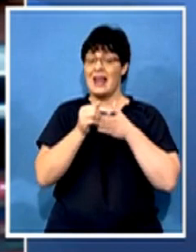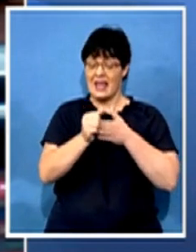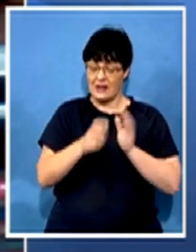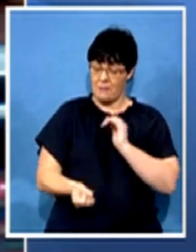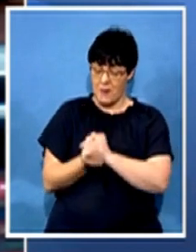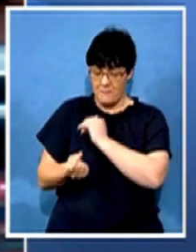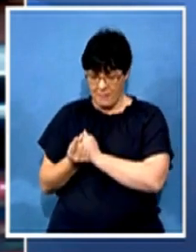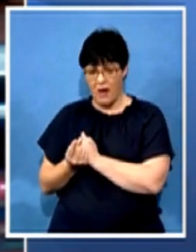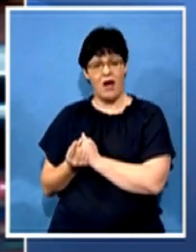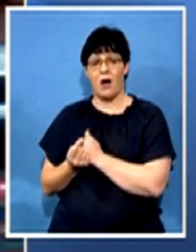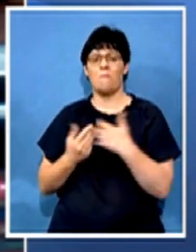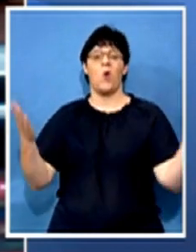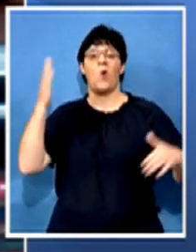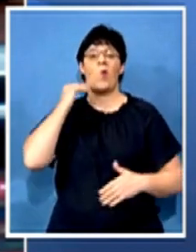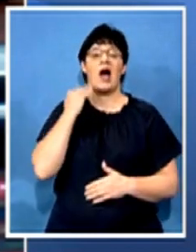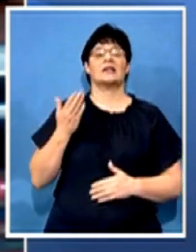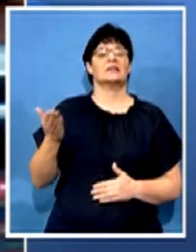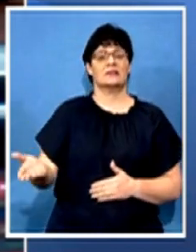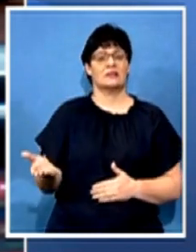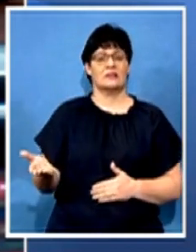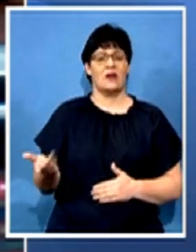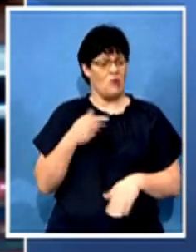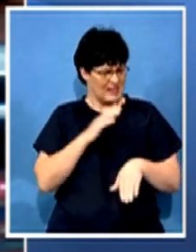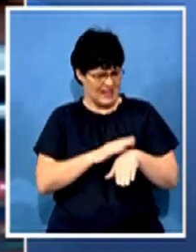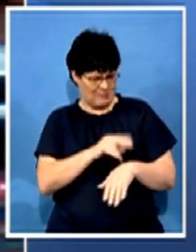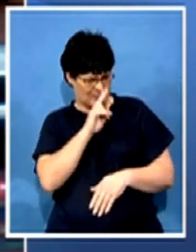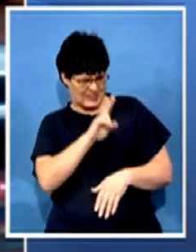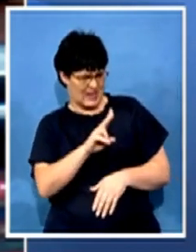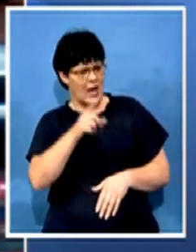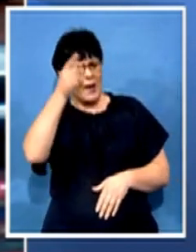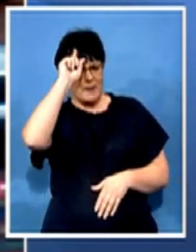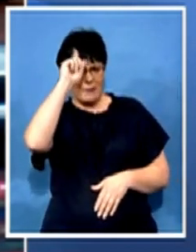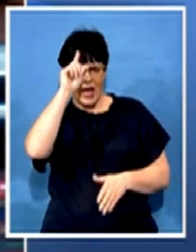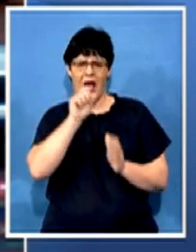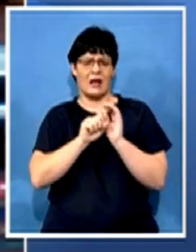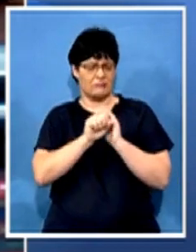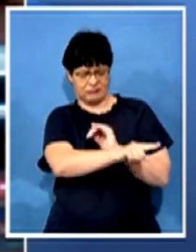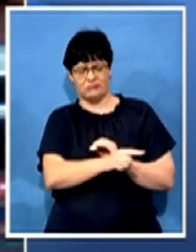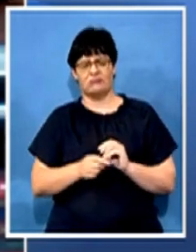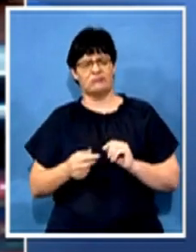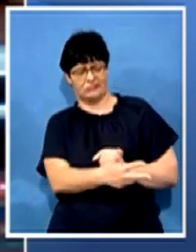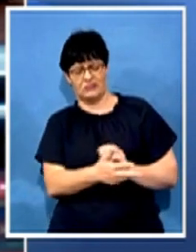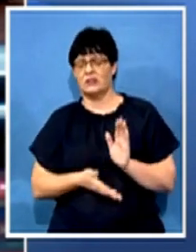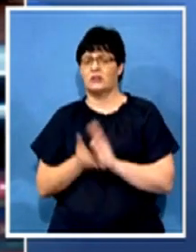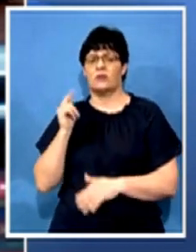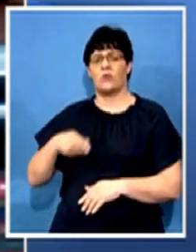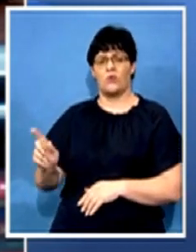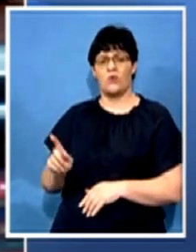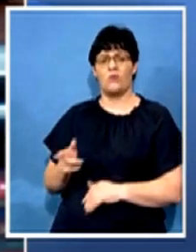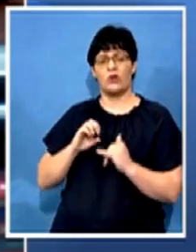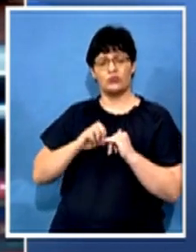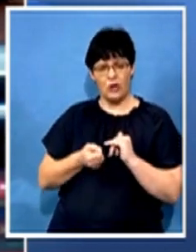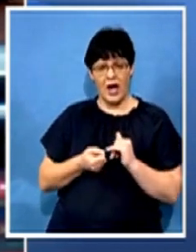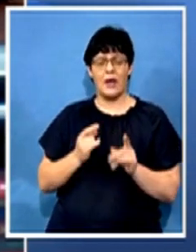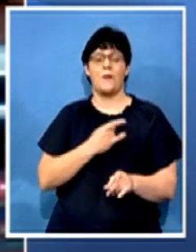the time when we've seen a number of black leaders exiting the stage, we would have expected that the party would try and win back black voters, but that was